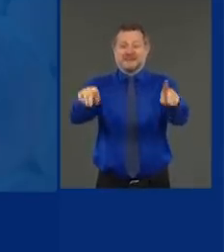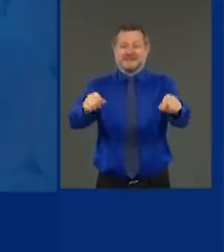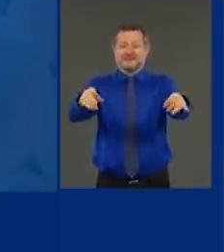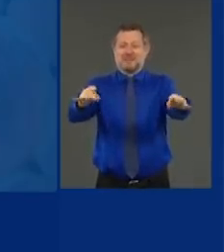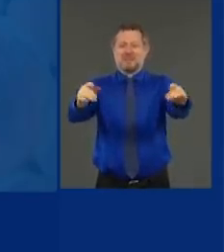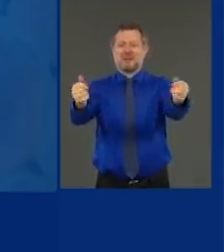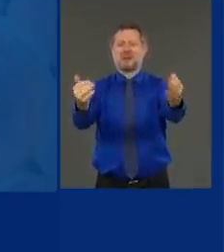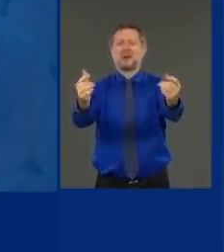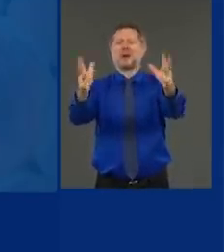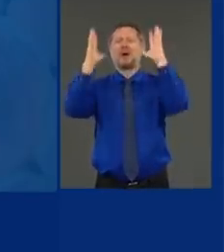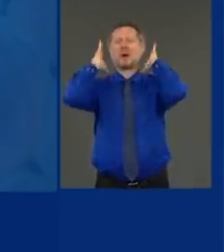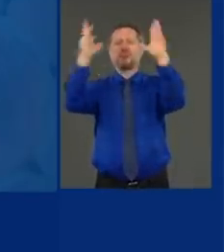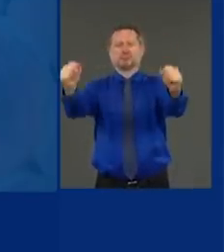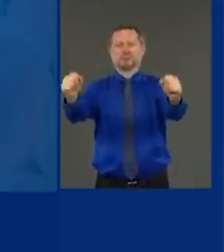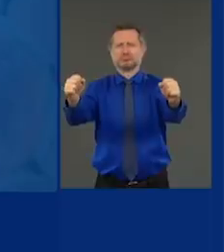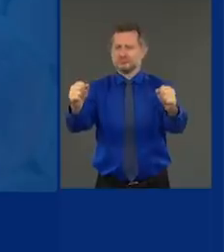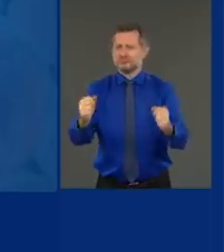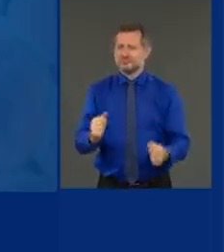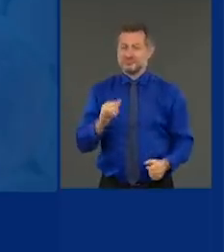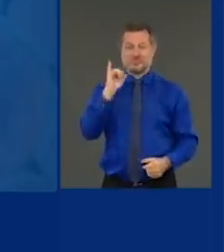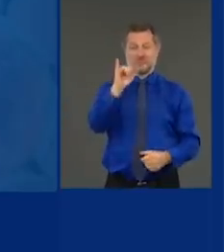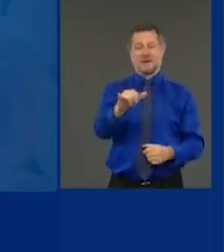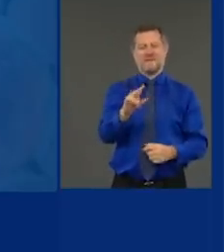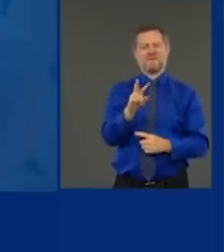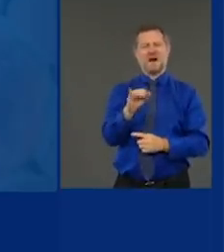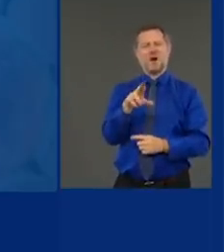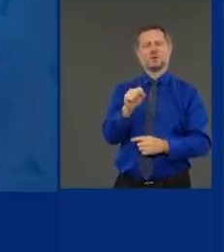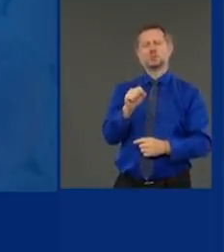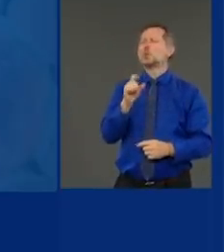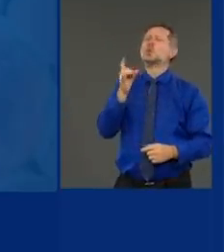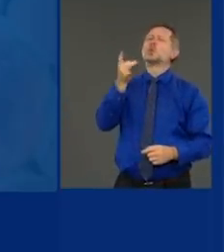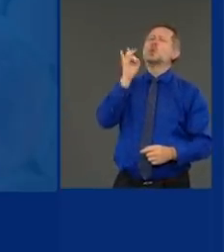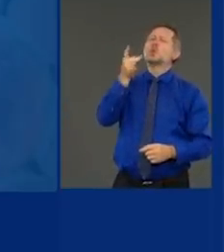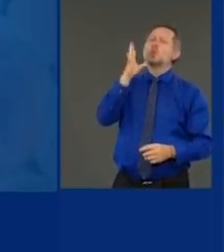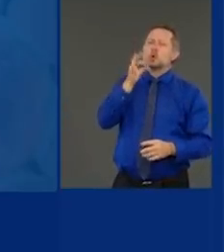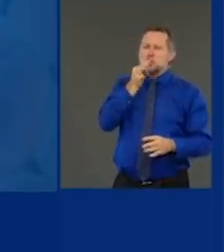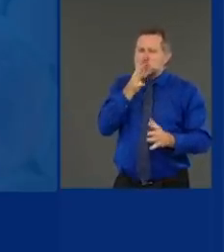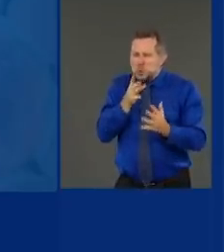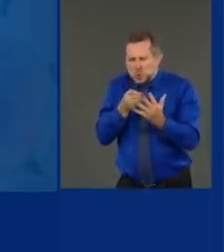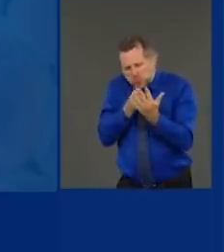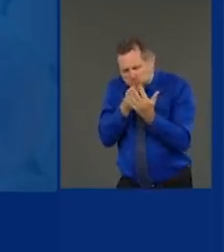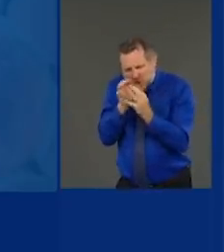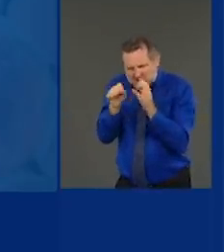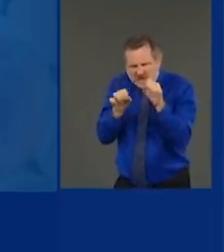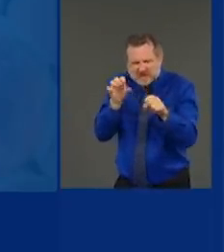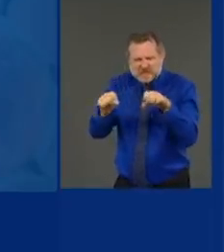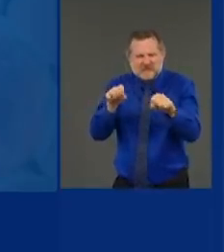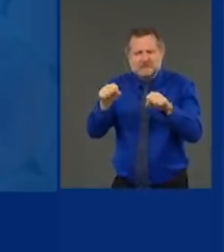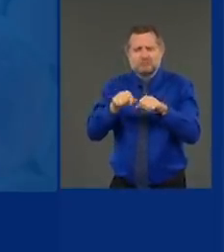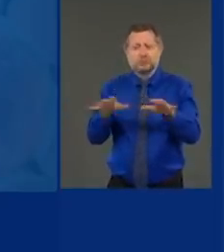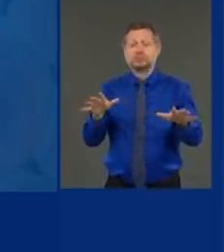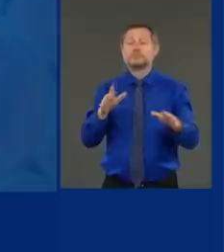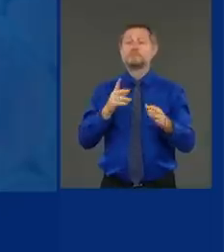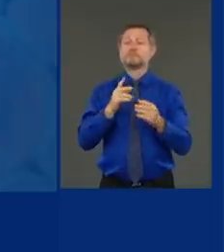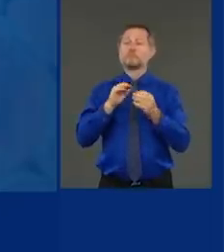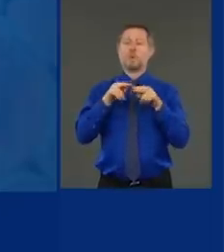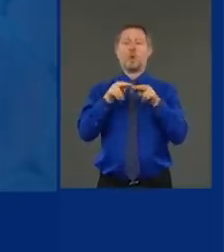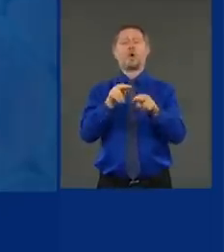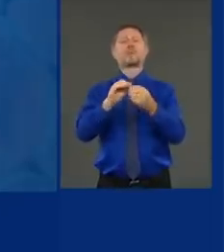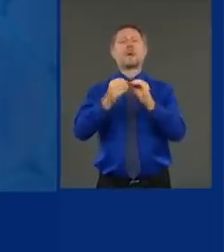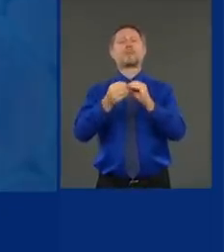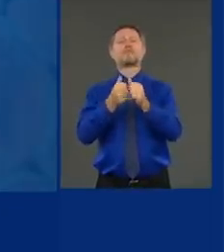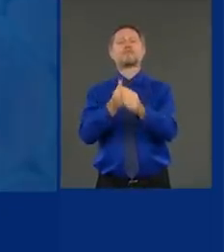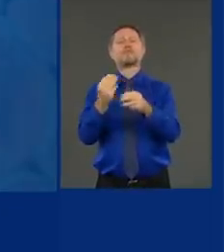of viral spread. It's not a new phase. It was a mathematical equation that you just had to factor out.